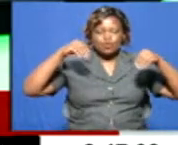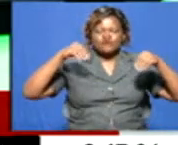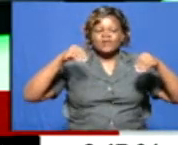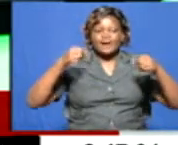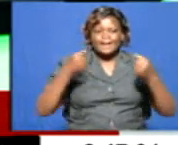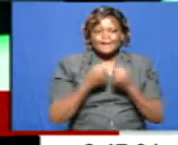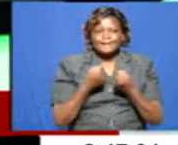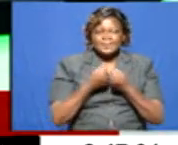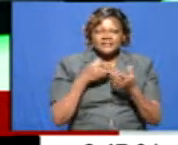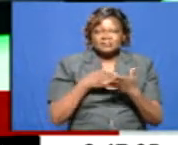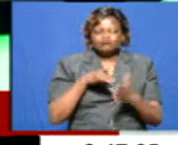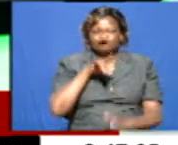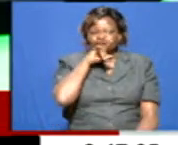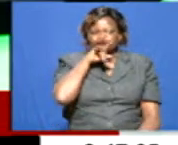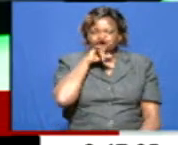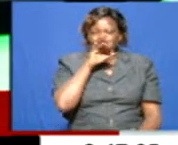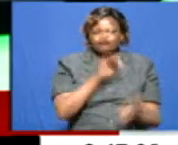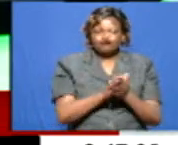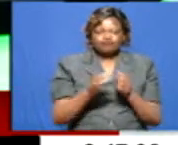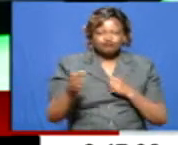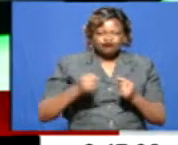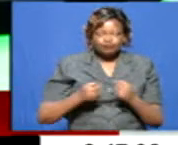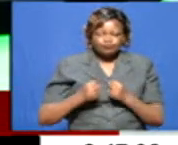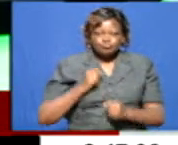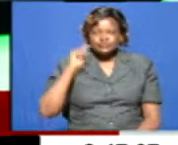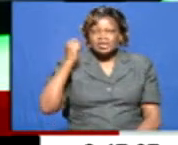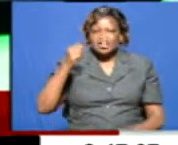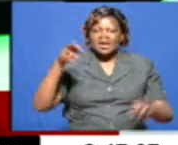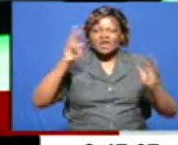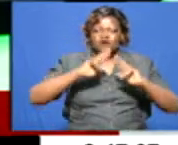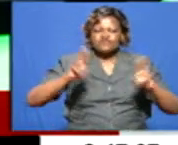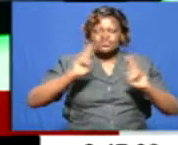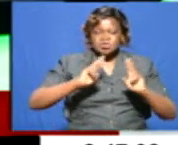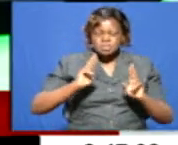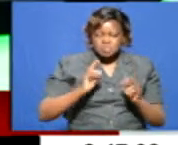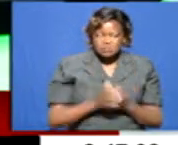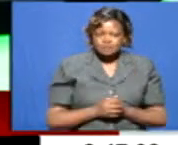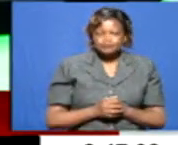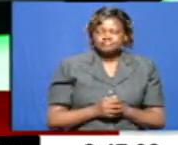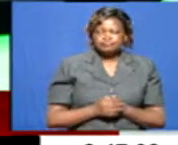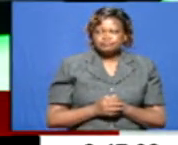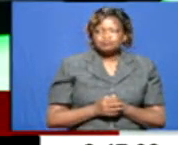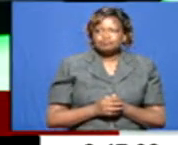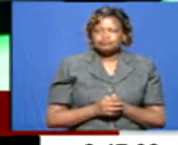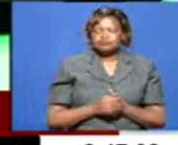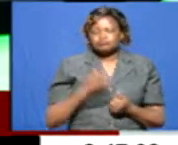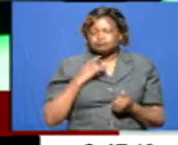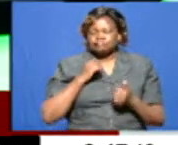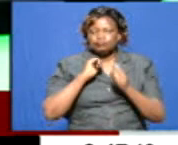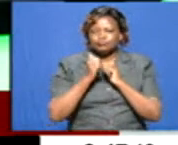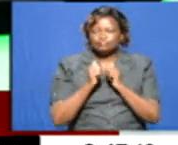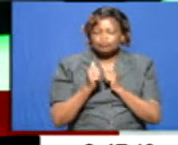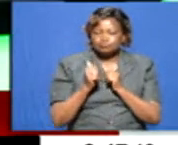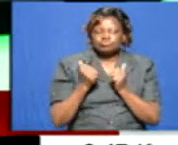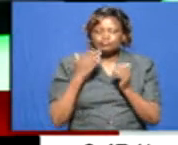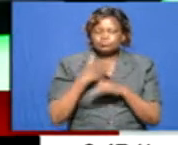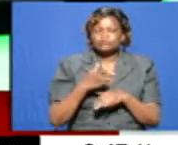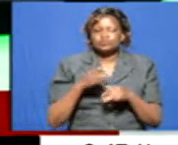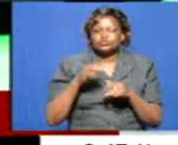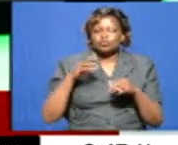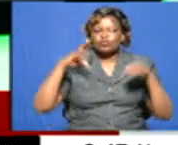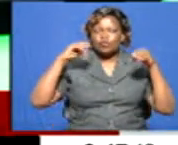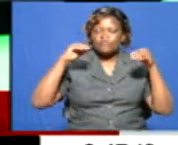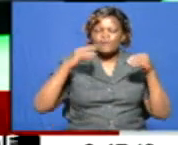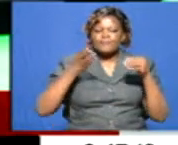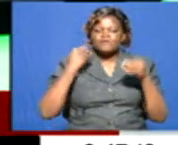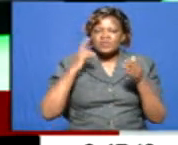against Uganda and Rwanda. Kenya is already out of contention for a spot in the next round of the qualifiers, having failed to